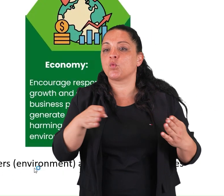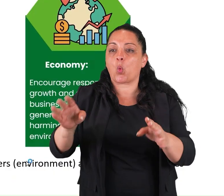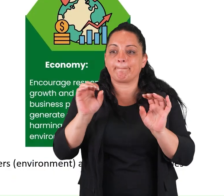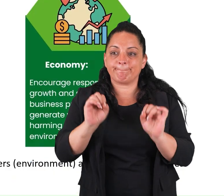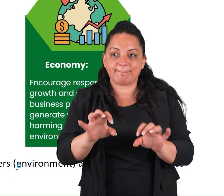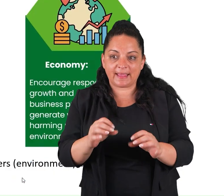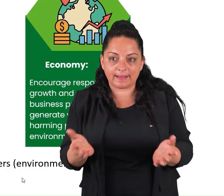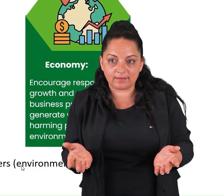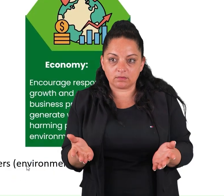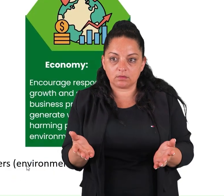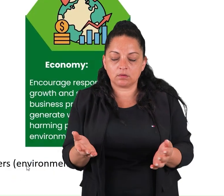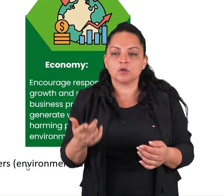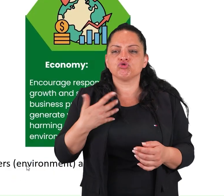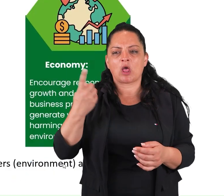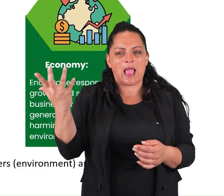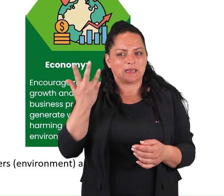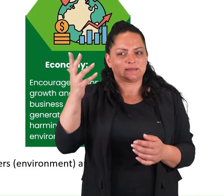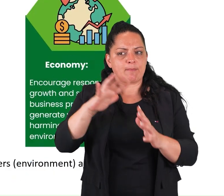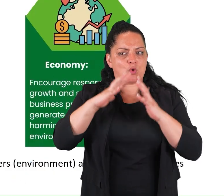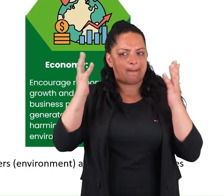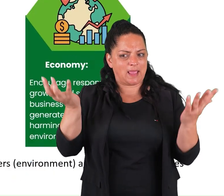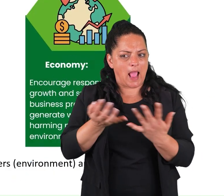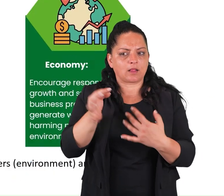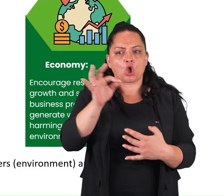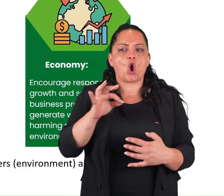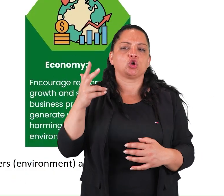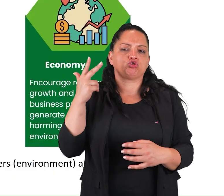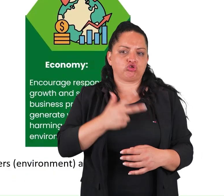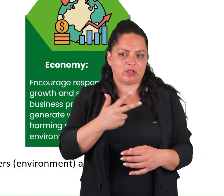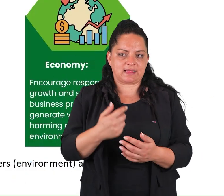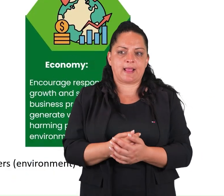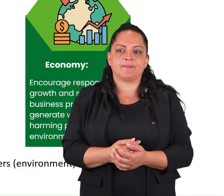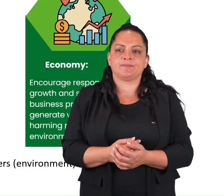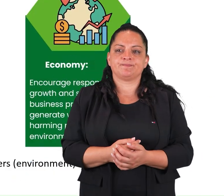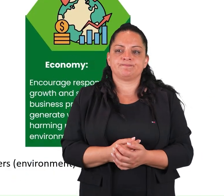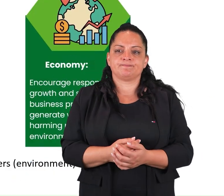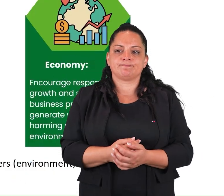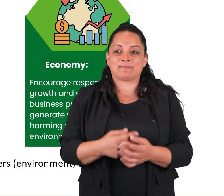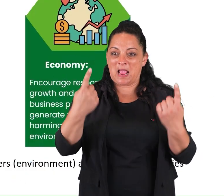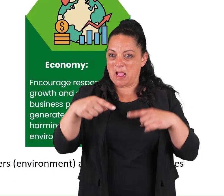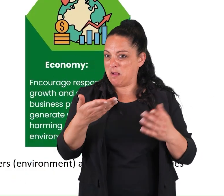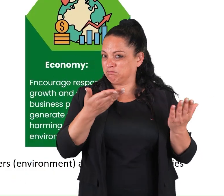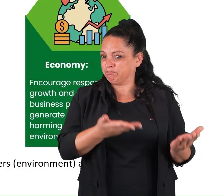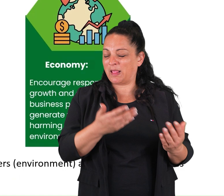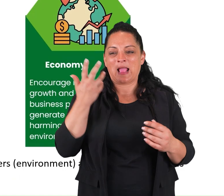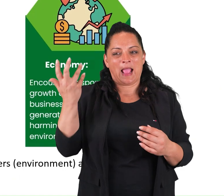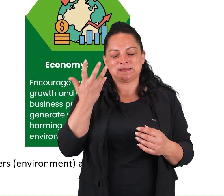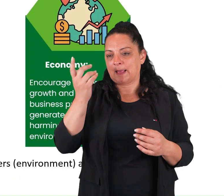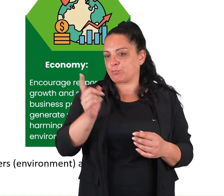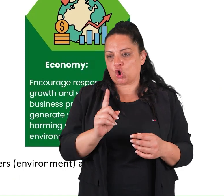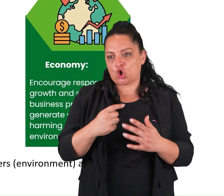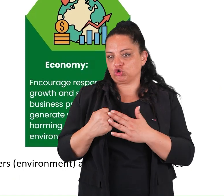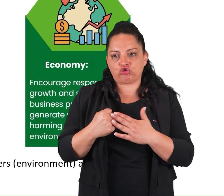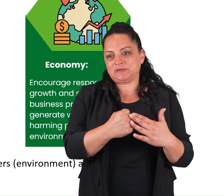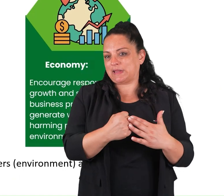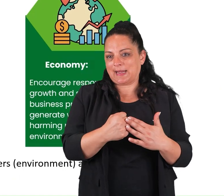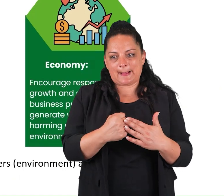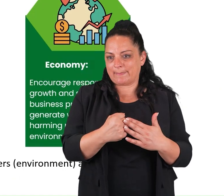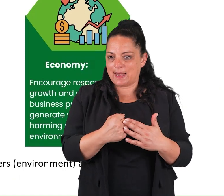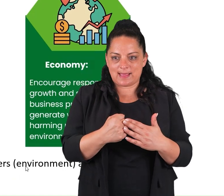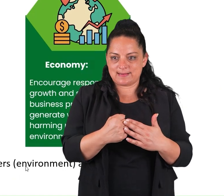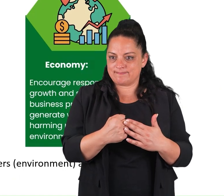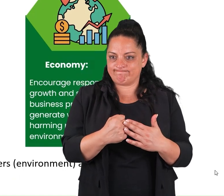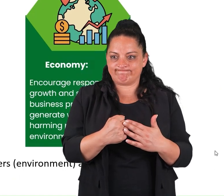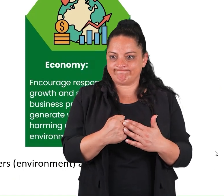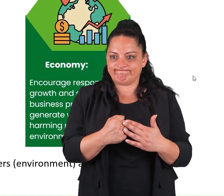rivers, so we have negative impact here on the environment and harm communities, and negative impact of society. So